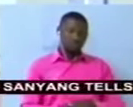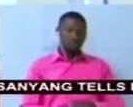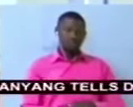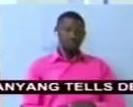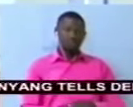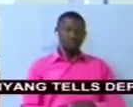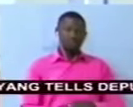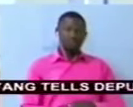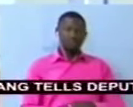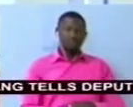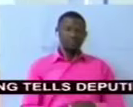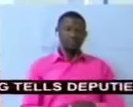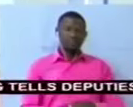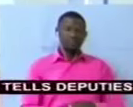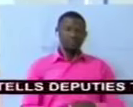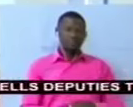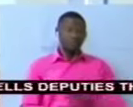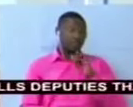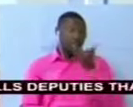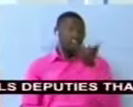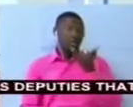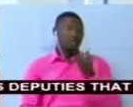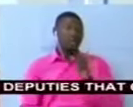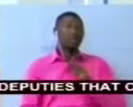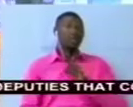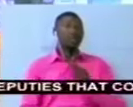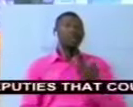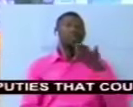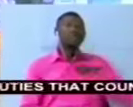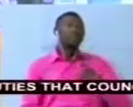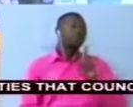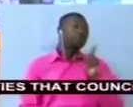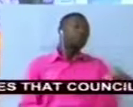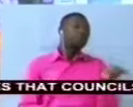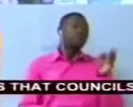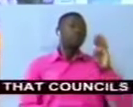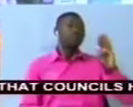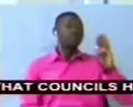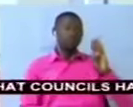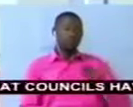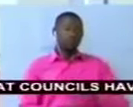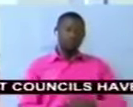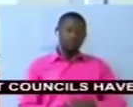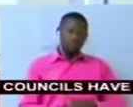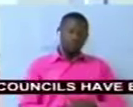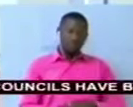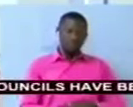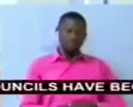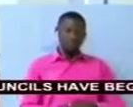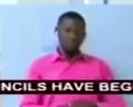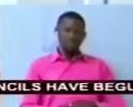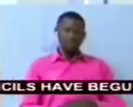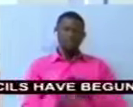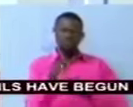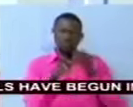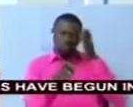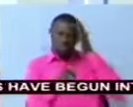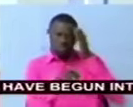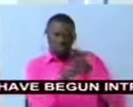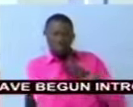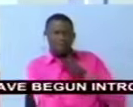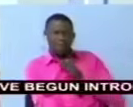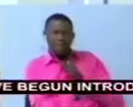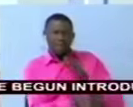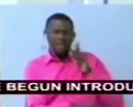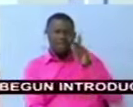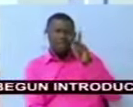moy Guinea-Bissau. Waaw Guinea-Bissau. Yes, Guinea-Bissau. Okay. Did you know this Kebandour before? Kebandour